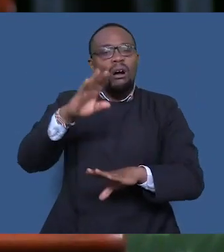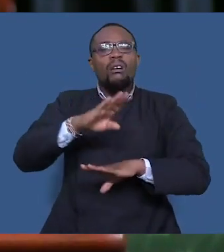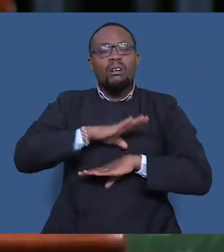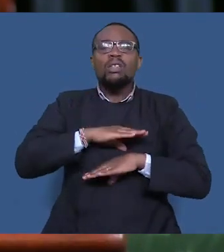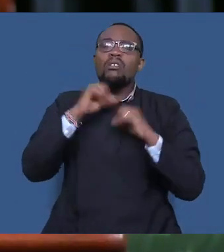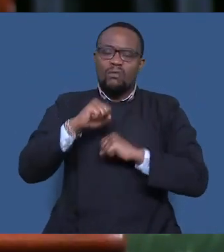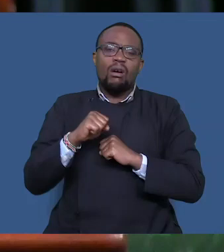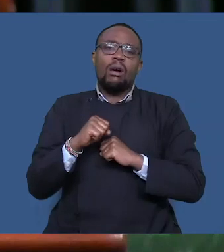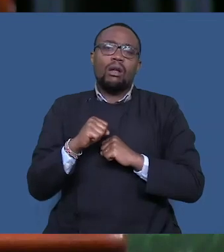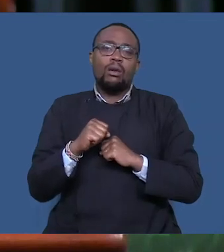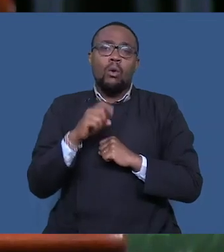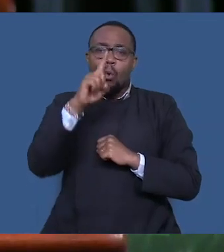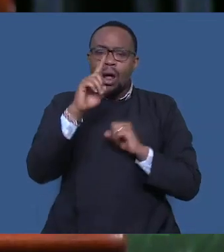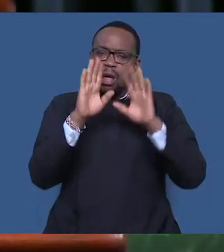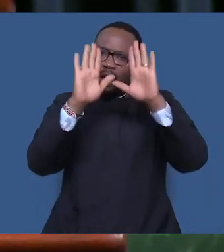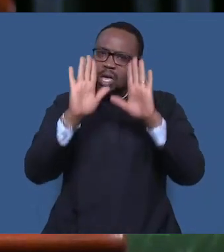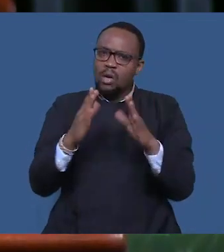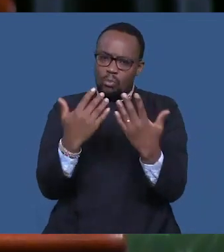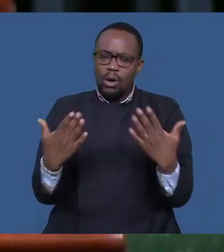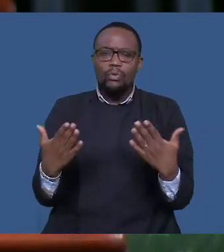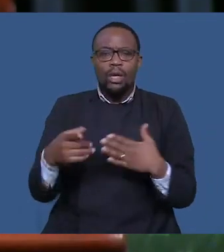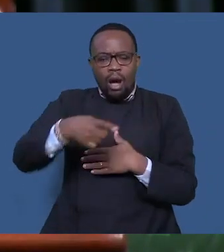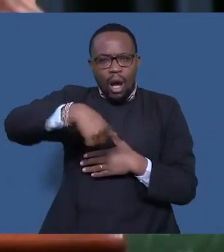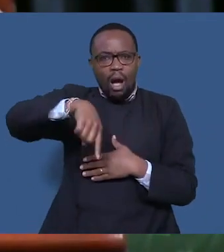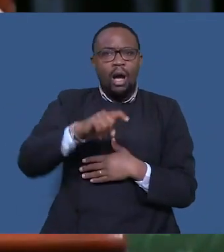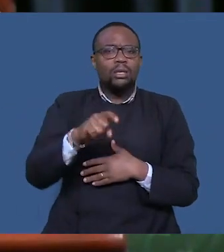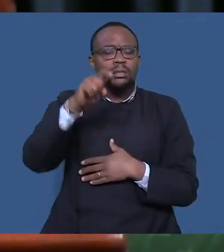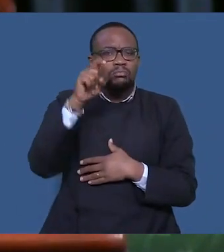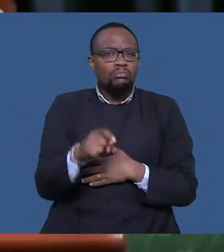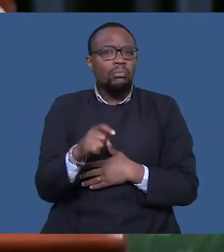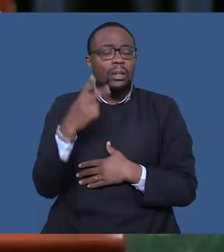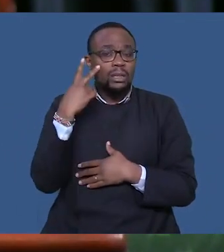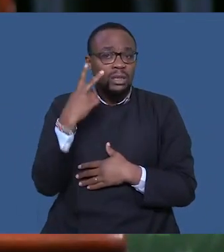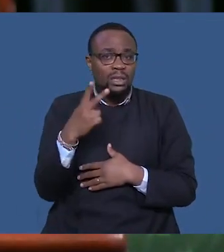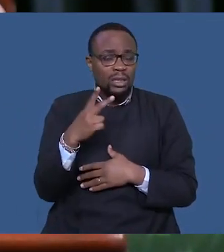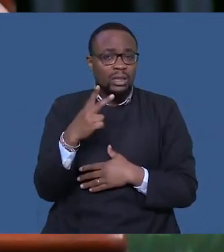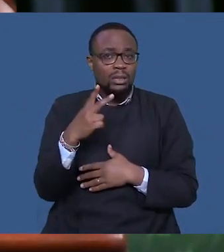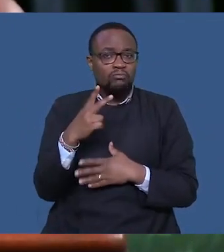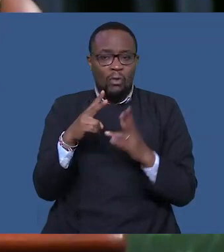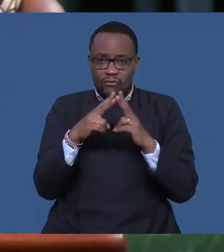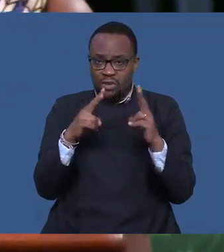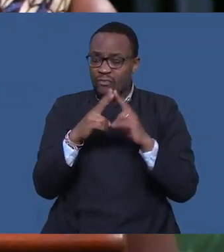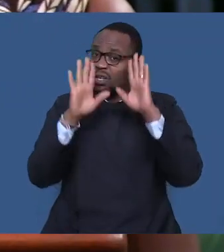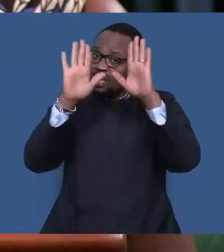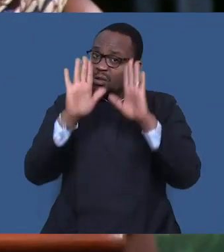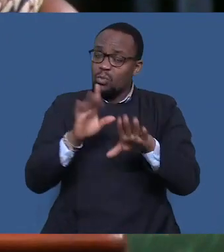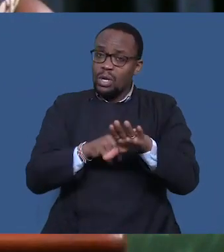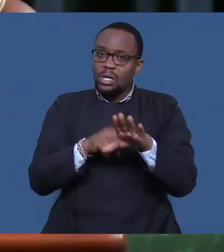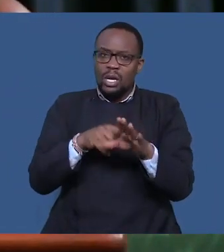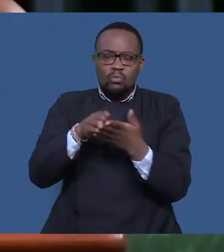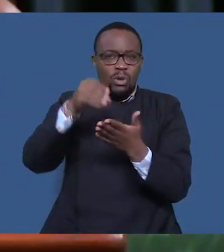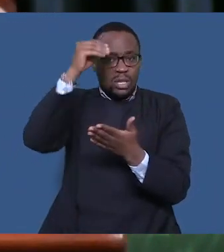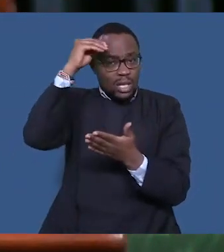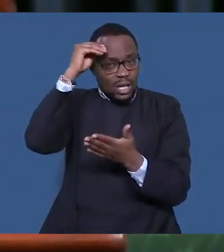actually handle. One of the key things that, again, I want us to look at keenly as we get to delve into